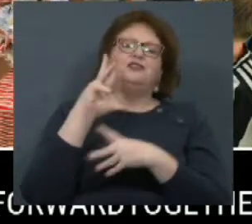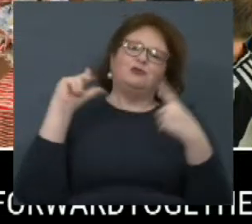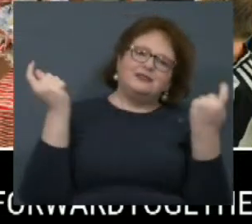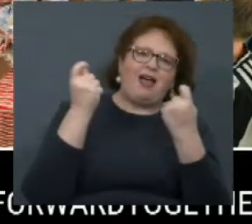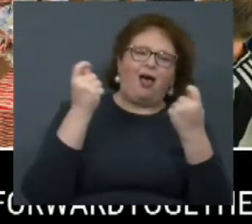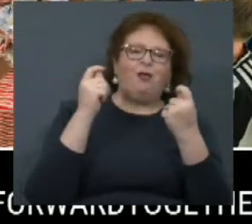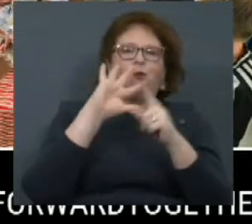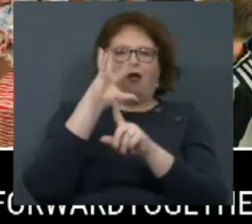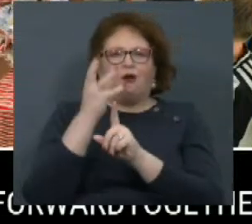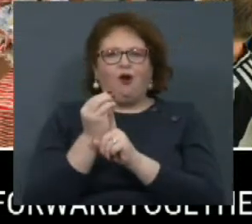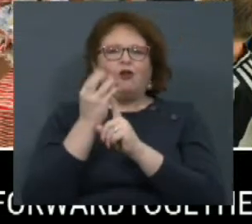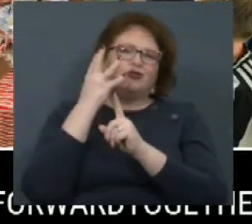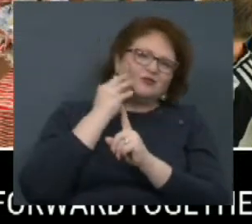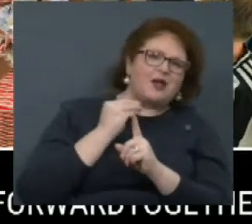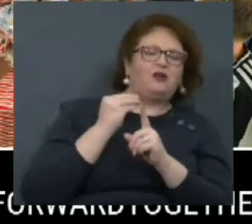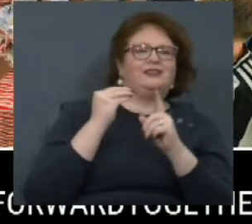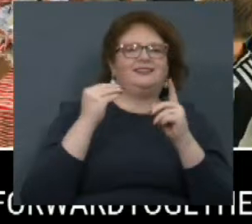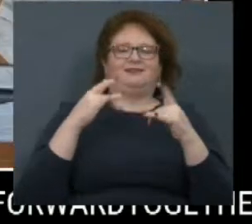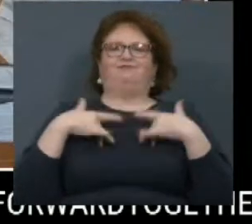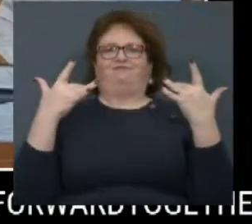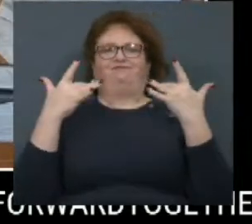important event in Newcastle.